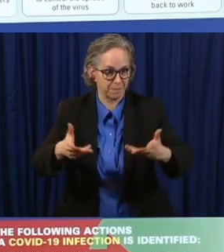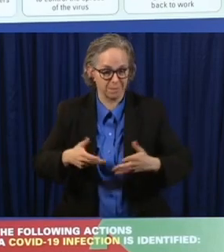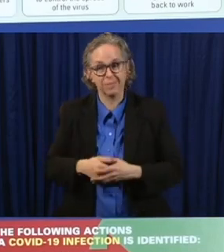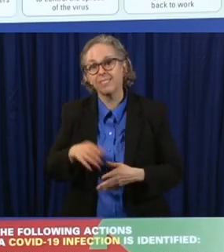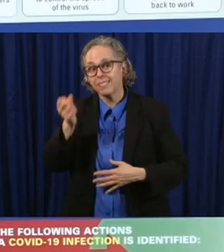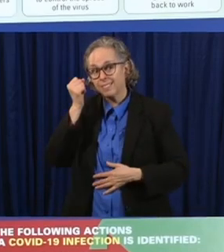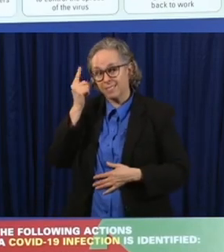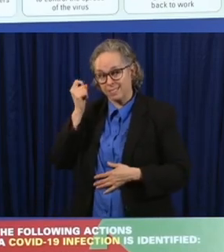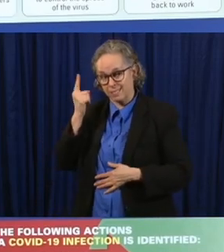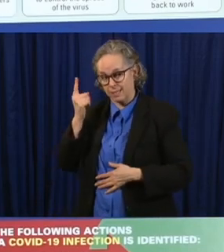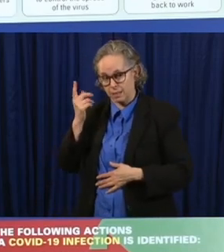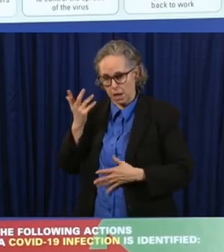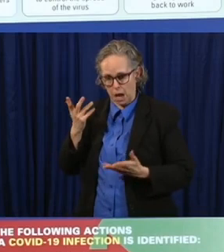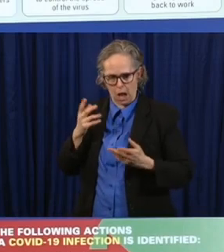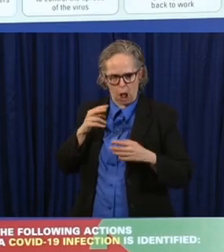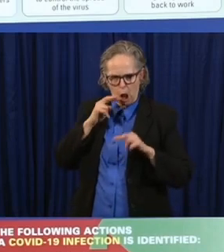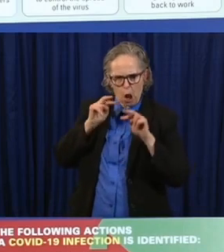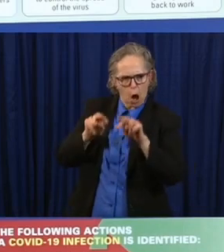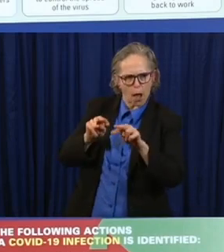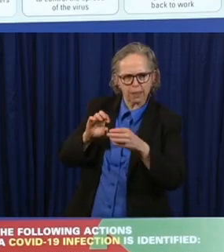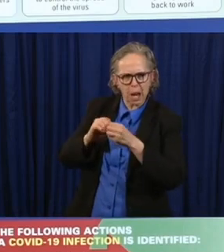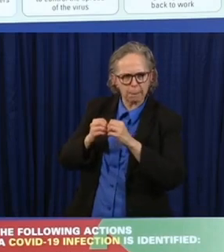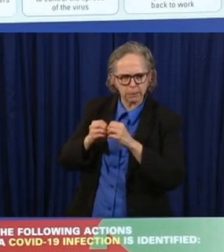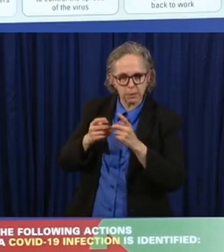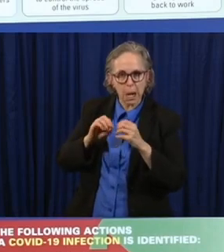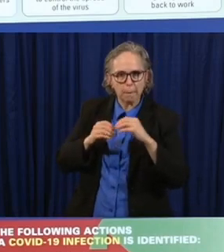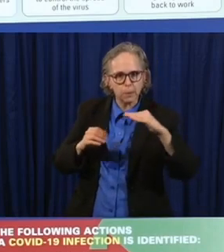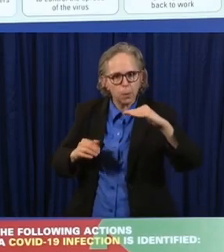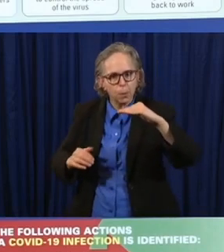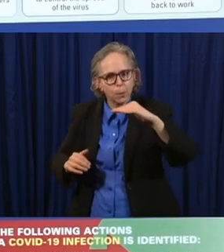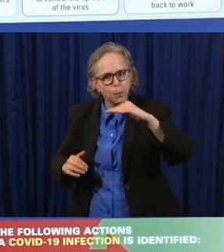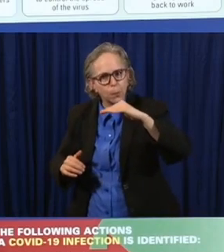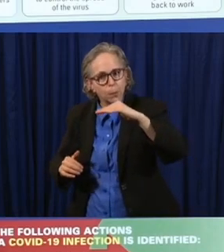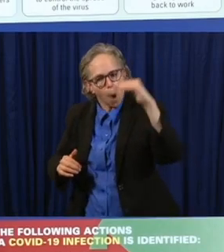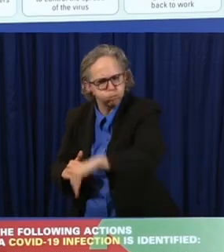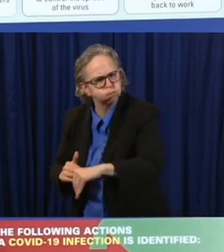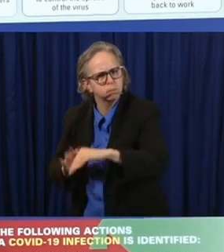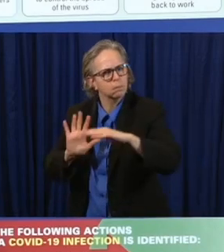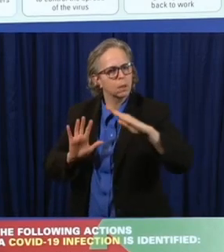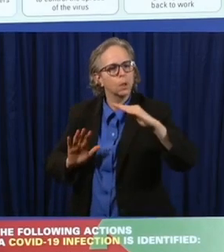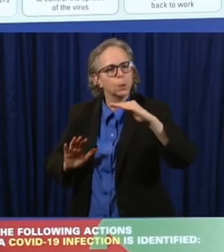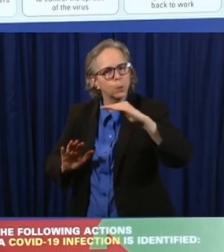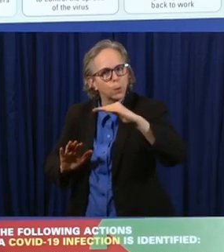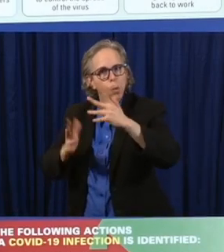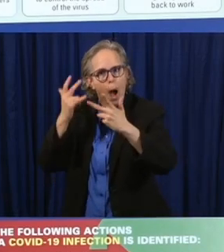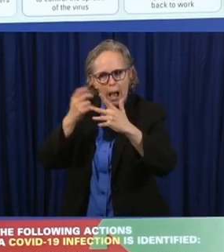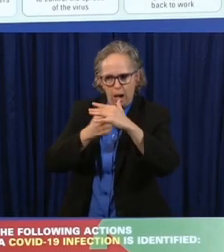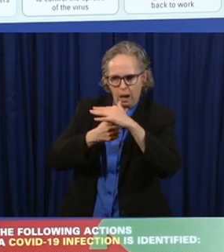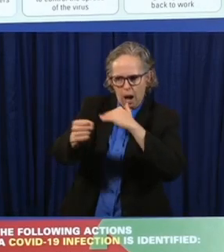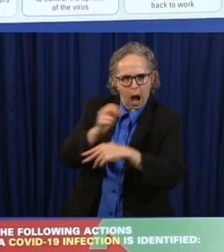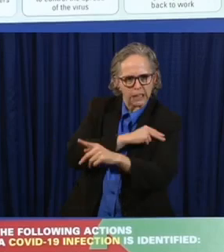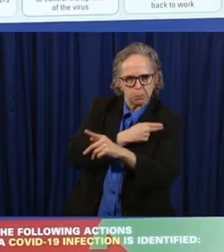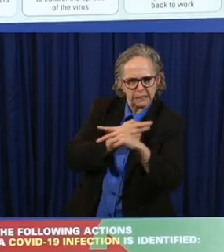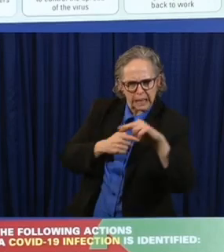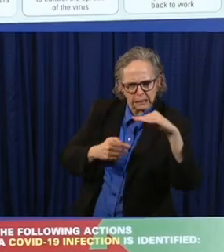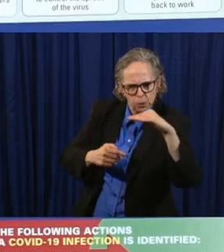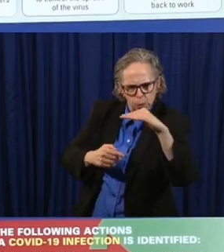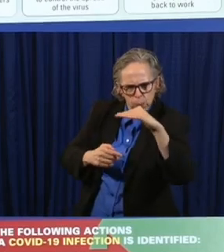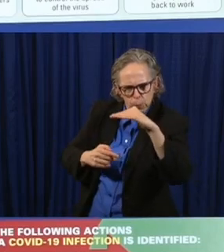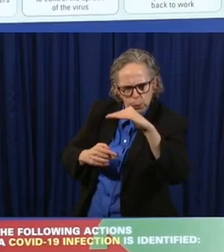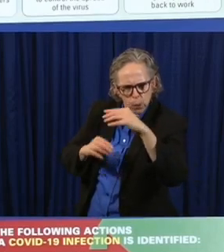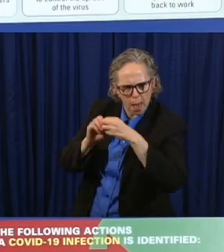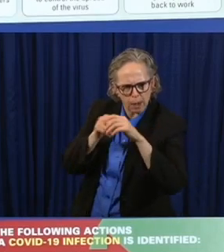we're going down in most things, hospitalizations, for example, made this an opportune time to do